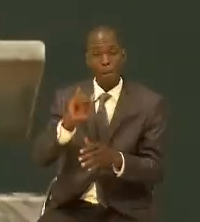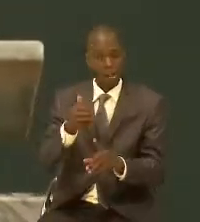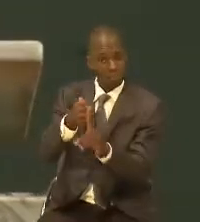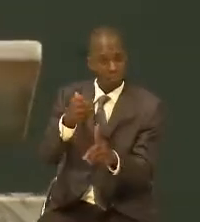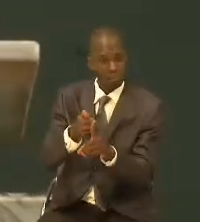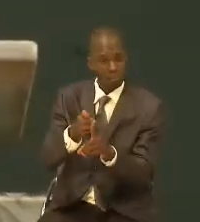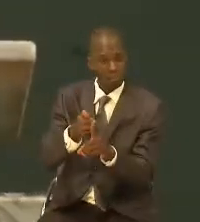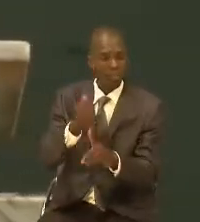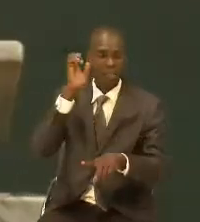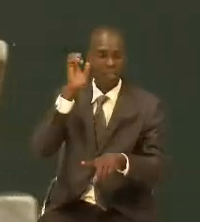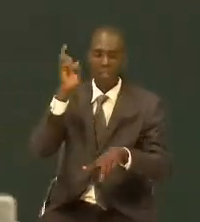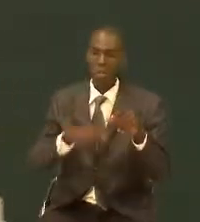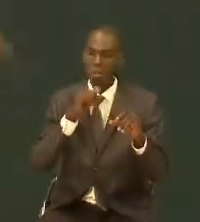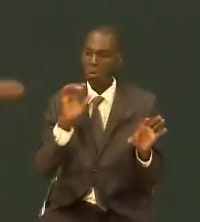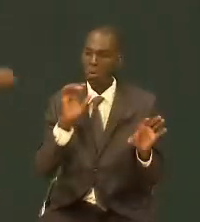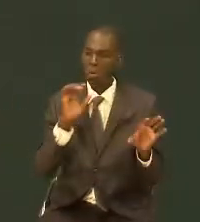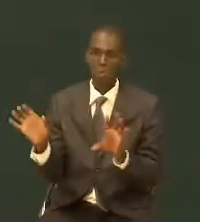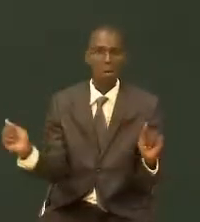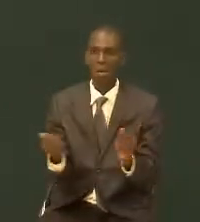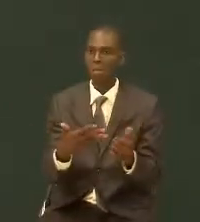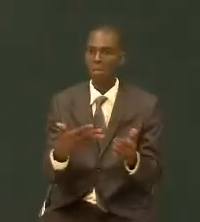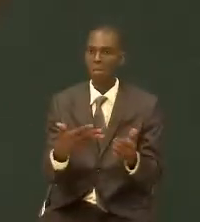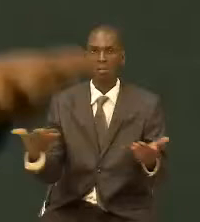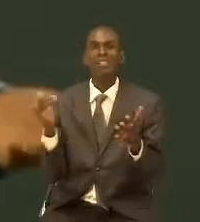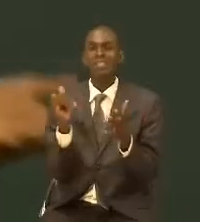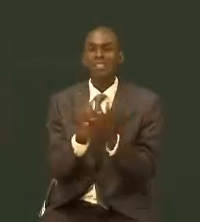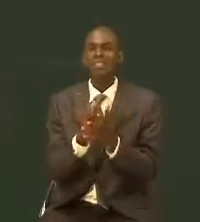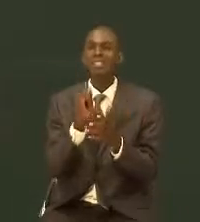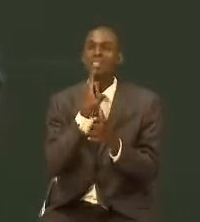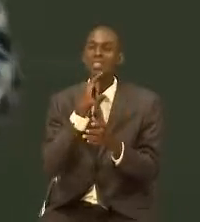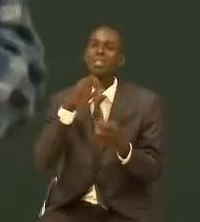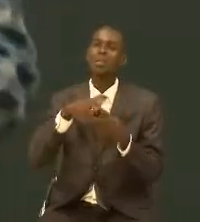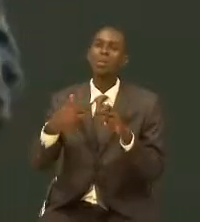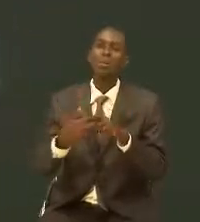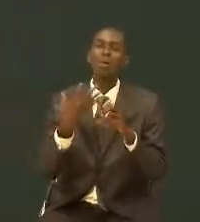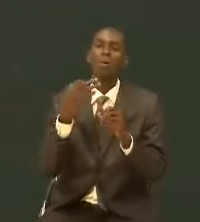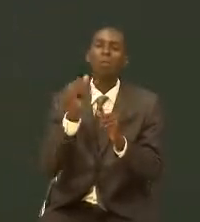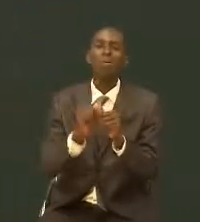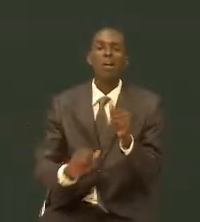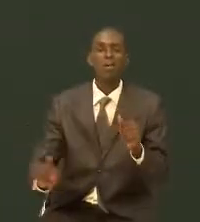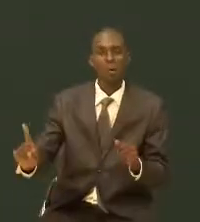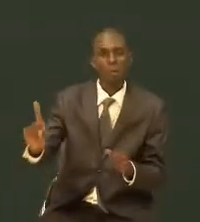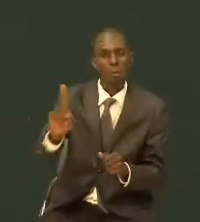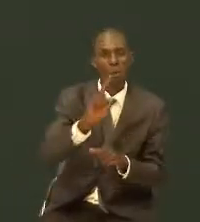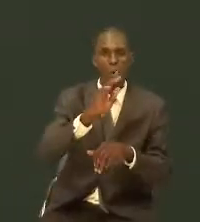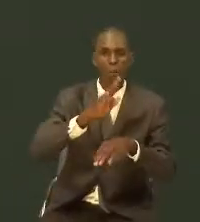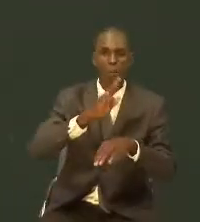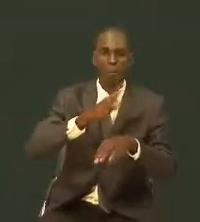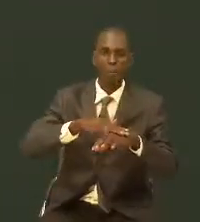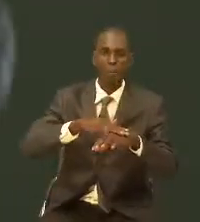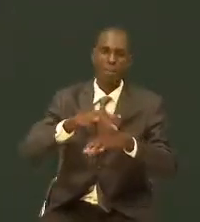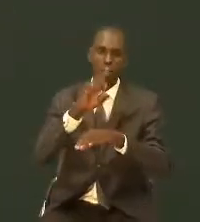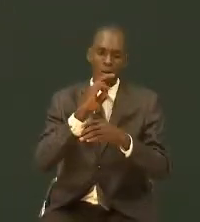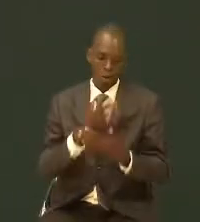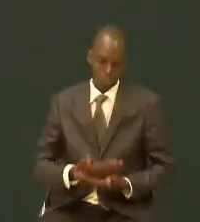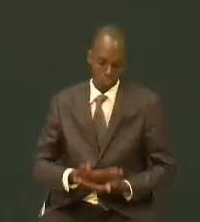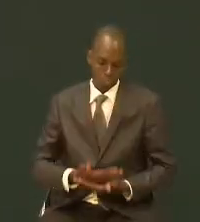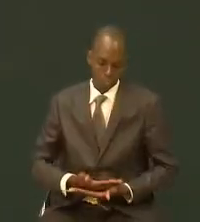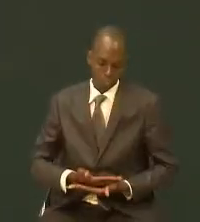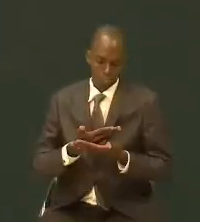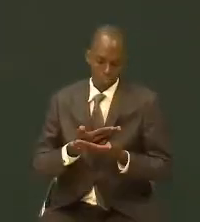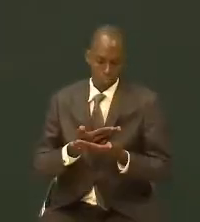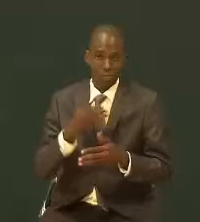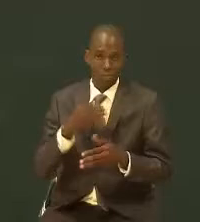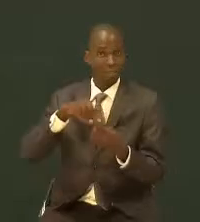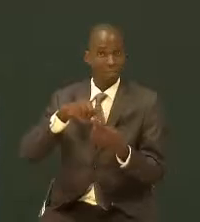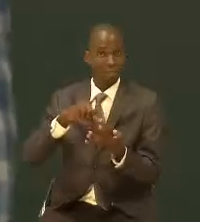do anything that's the situation of every man on earth were born into this world that's why david